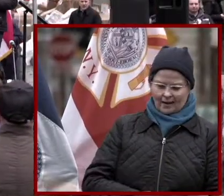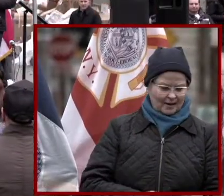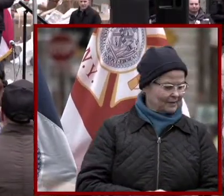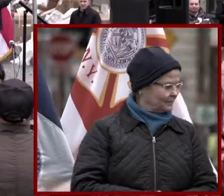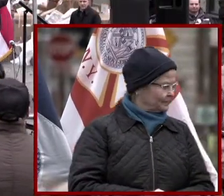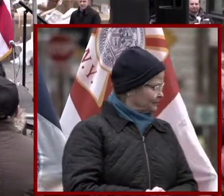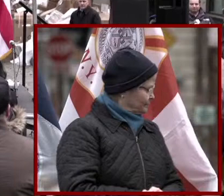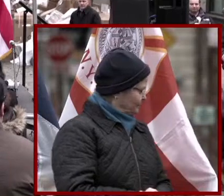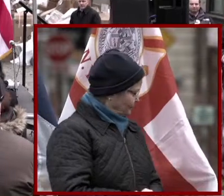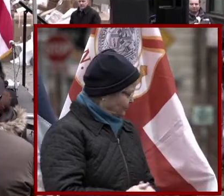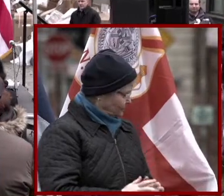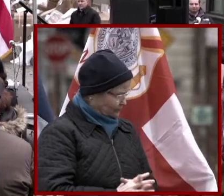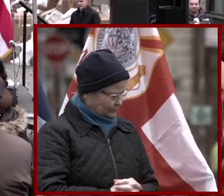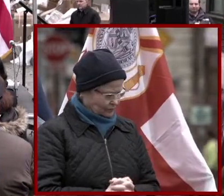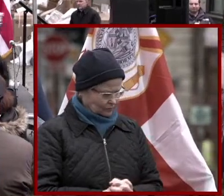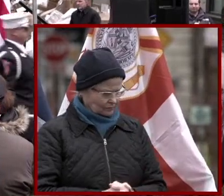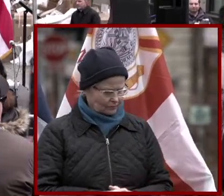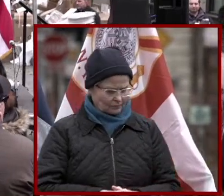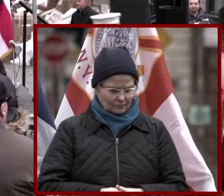Thank you. Thank you, Edgar.